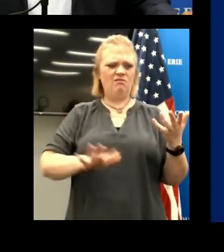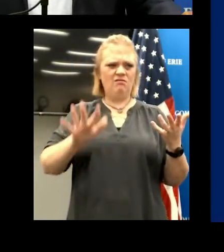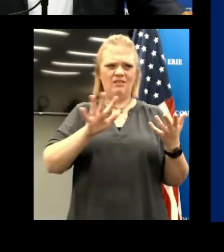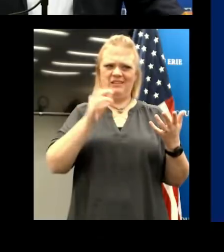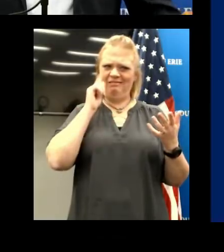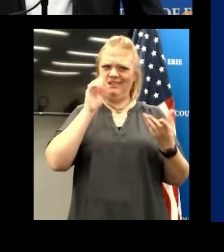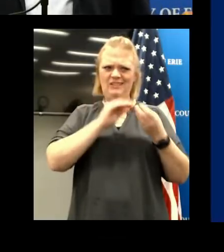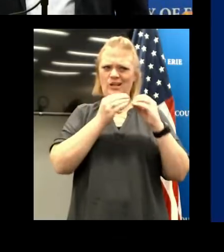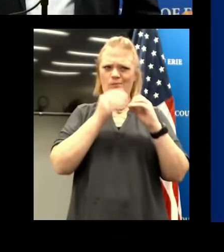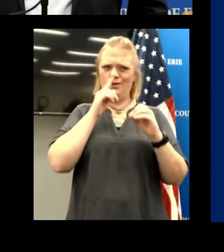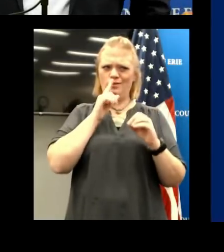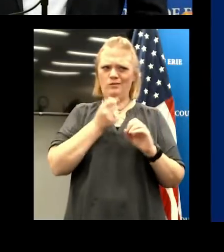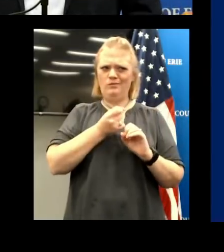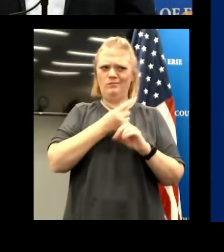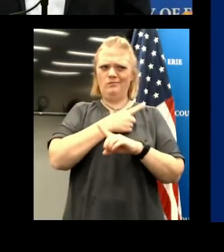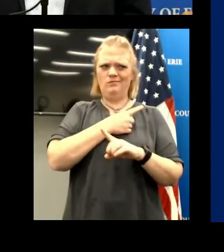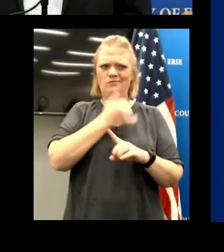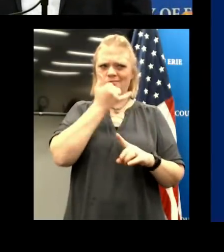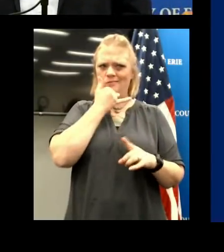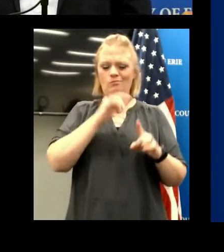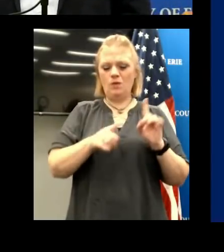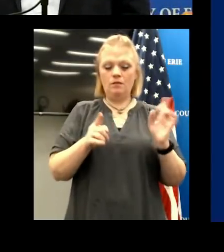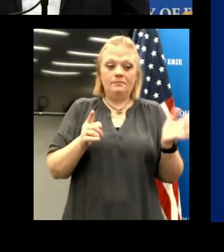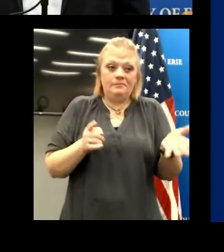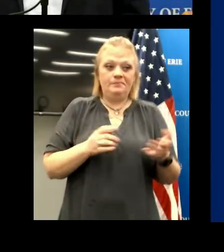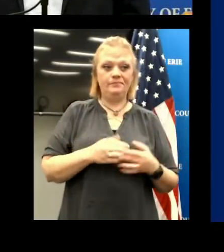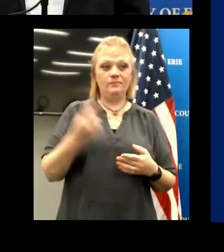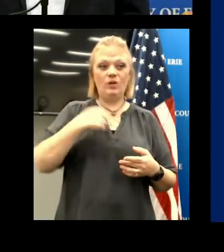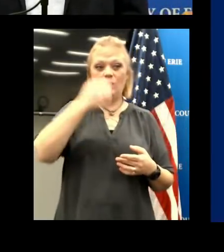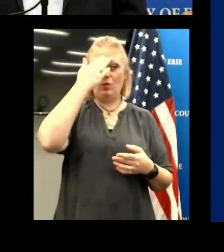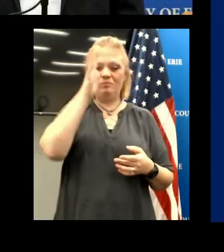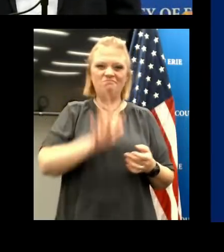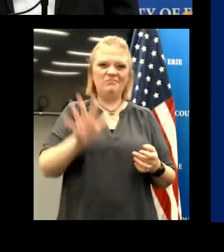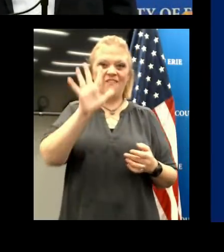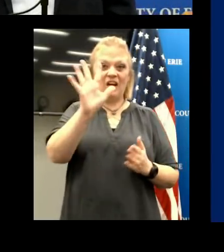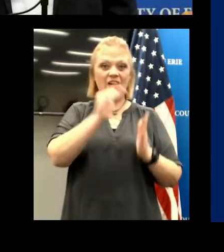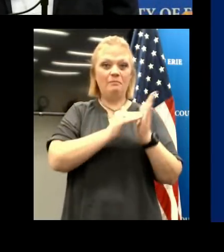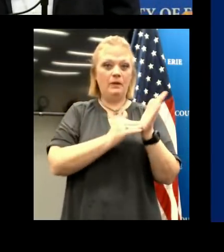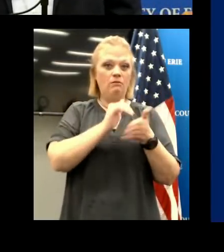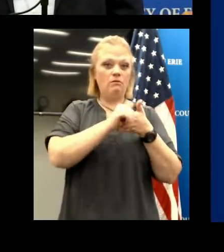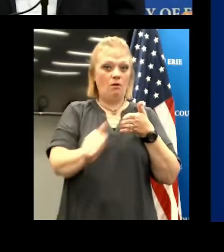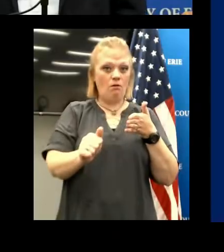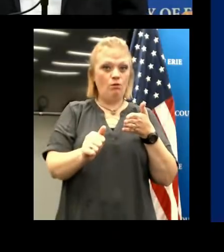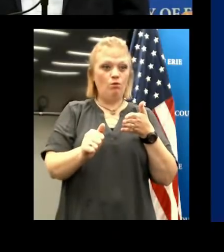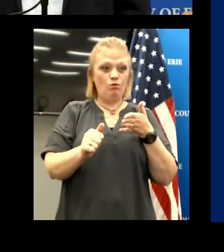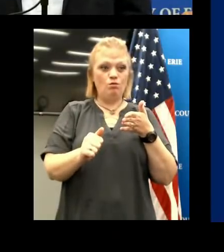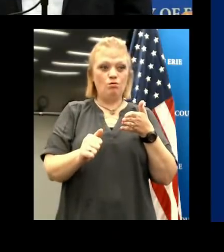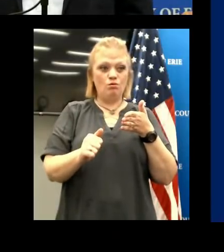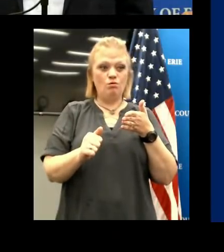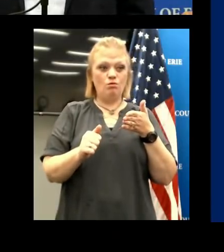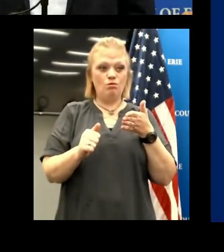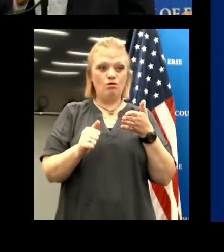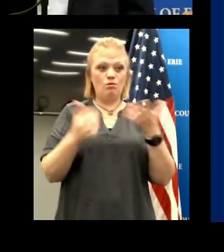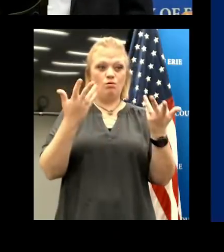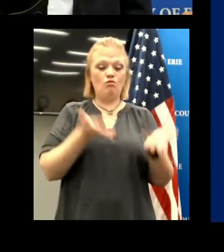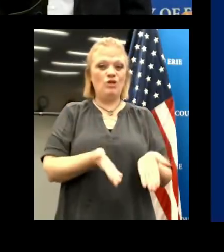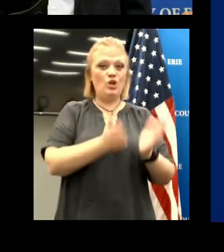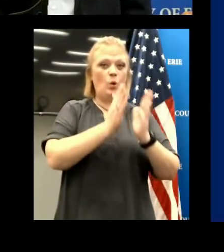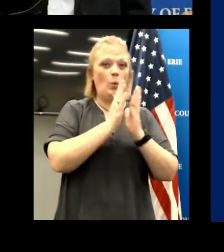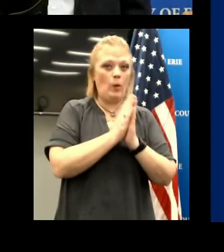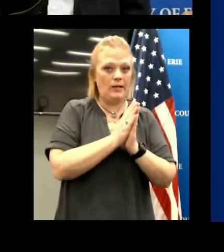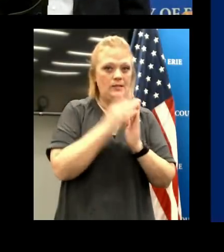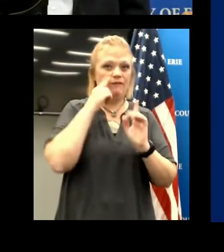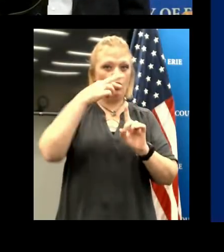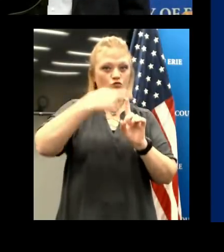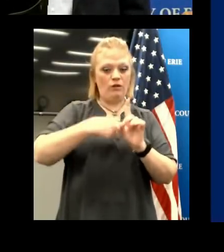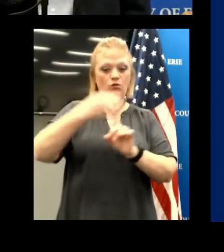there, but we do know that approximately $5 million has been requested in